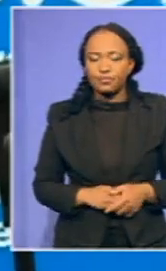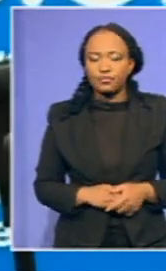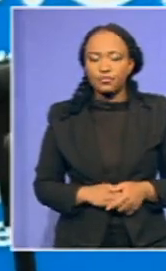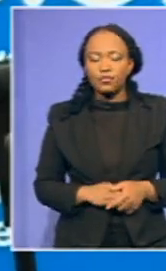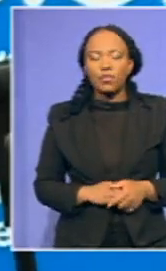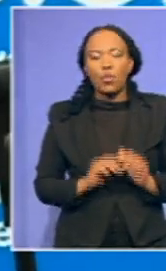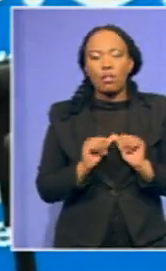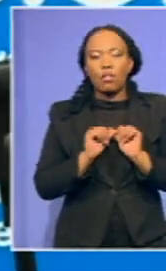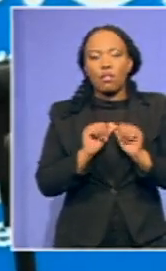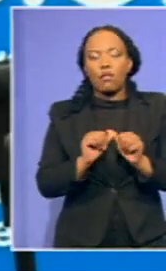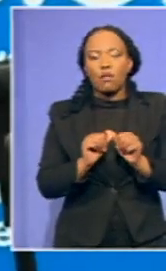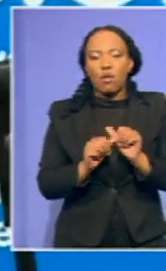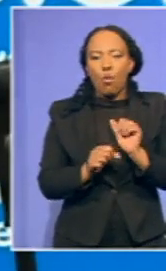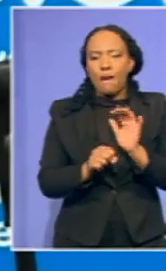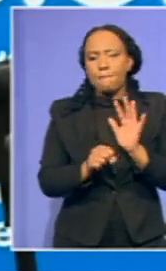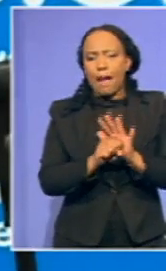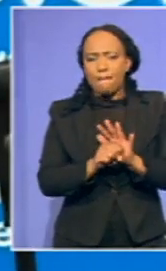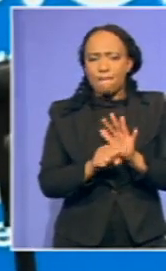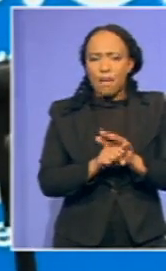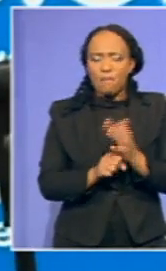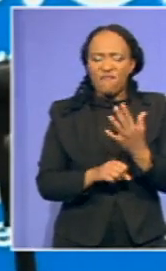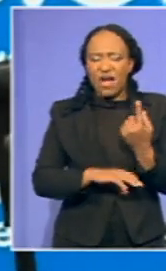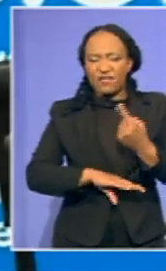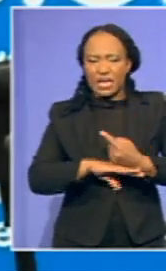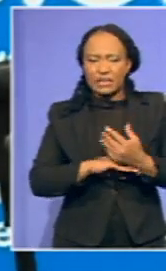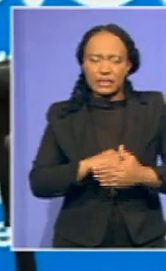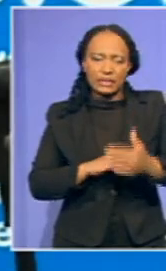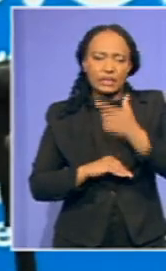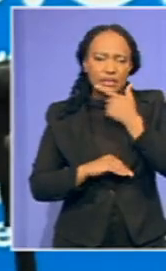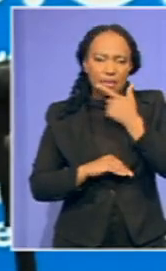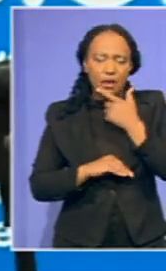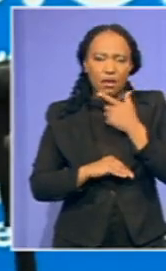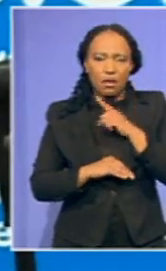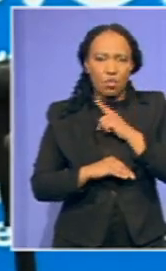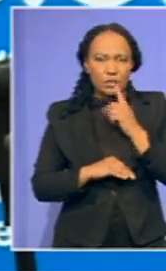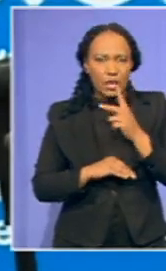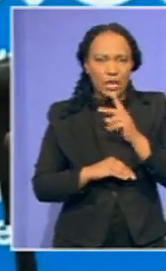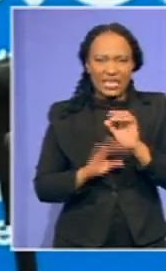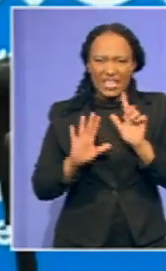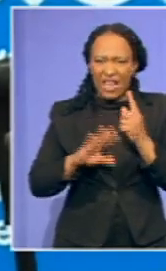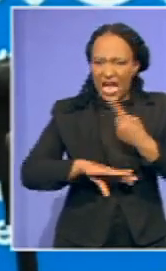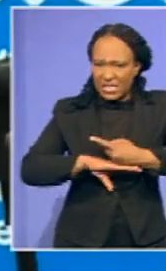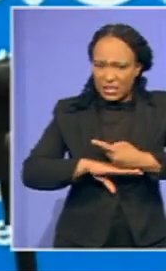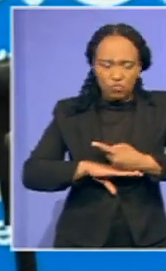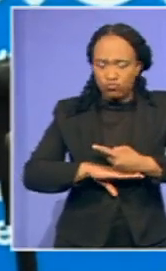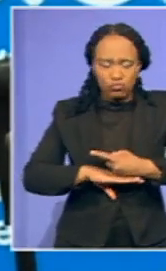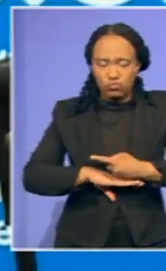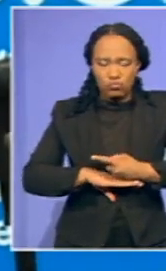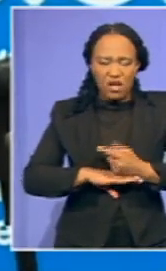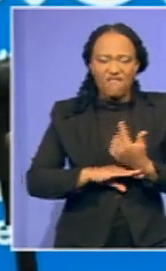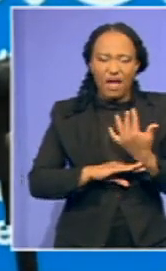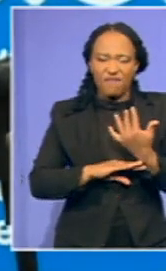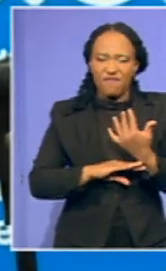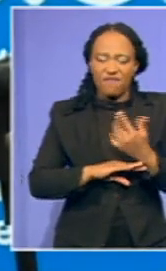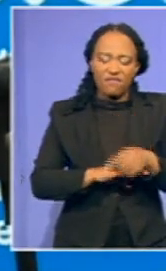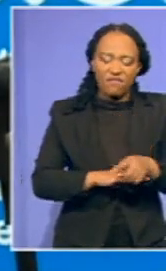5 days a week up until we get to December. We don't foresee a situation where we'll start pumping for 7 days. And we would like